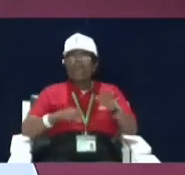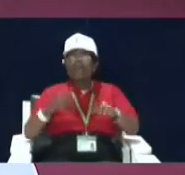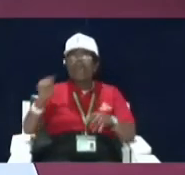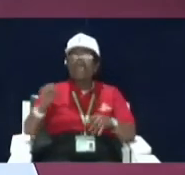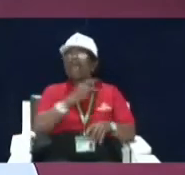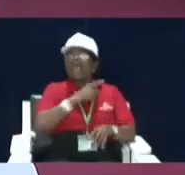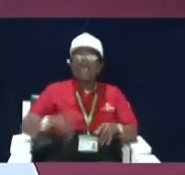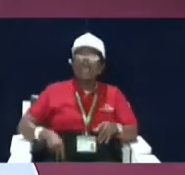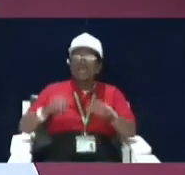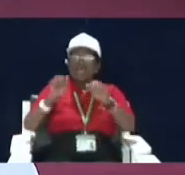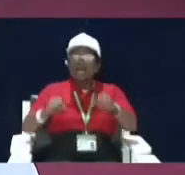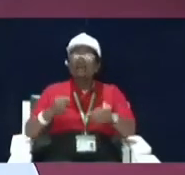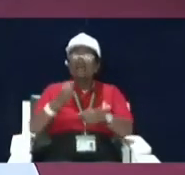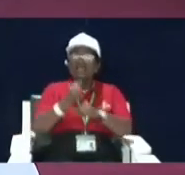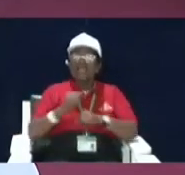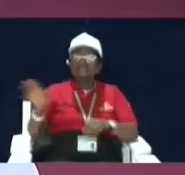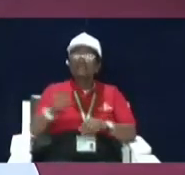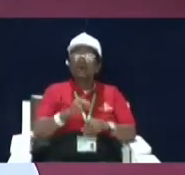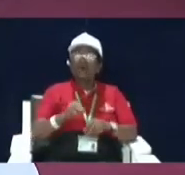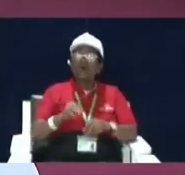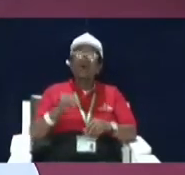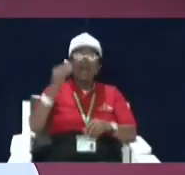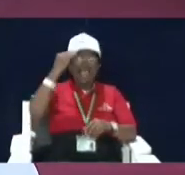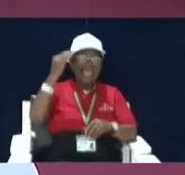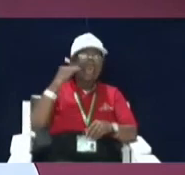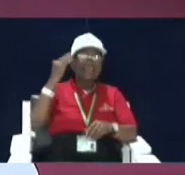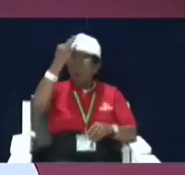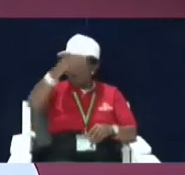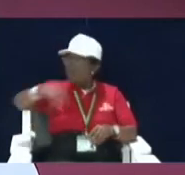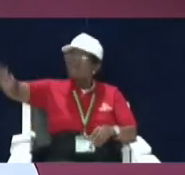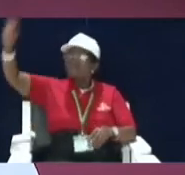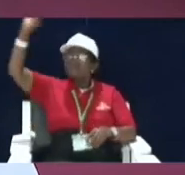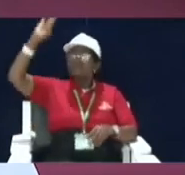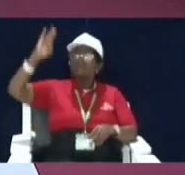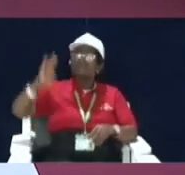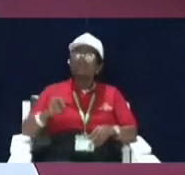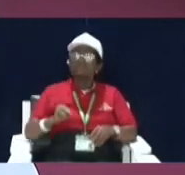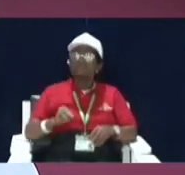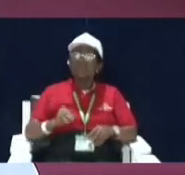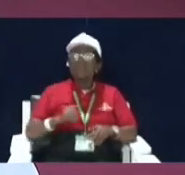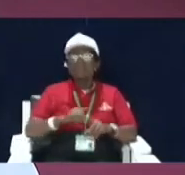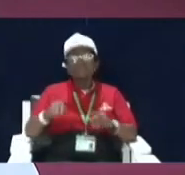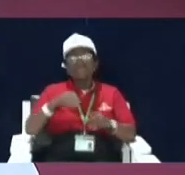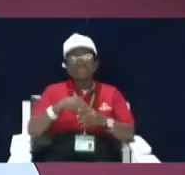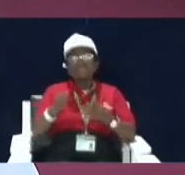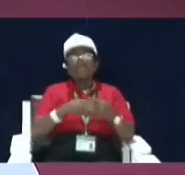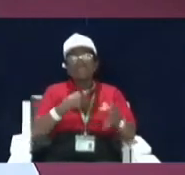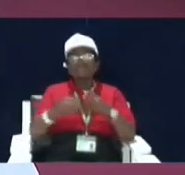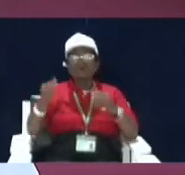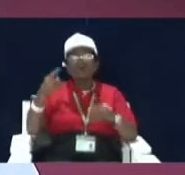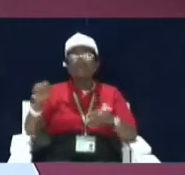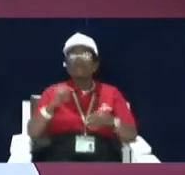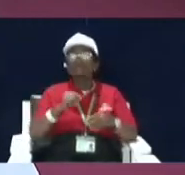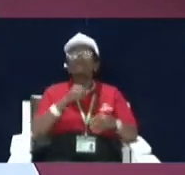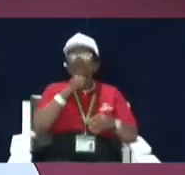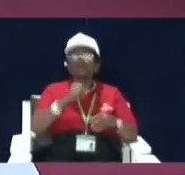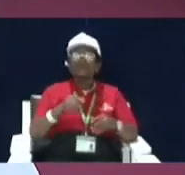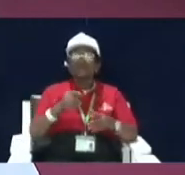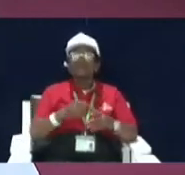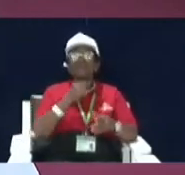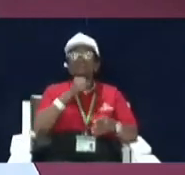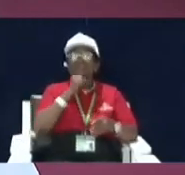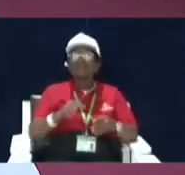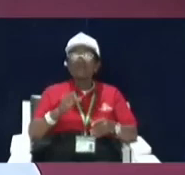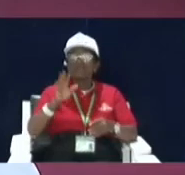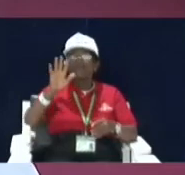But in the case of Samuel, in 1 Samuel chapter 15 from verse 1 to 29, 1 Samuel 15 from verse 1